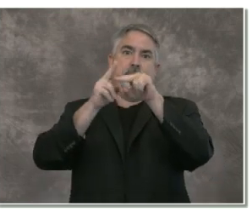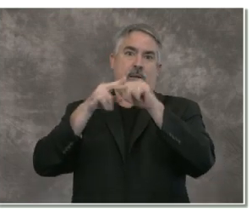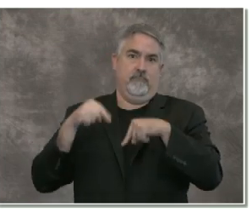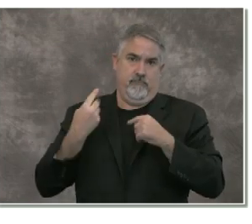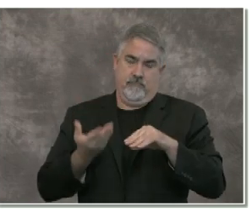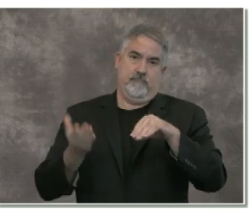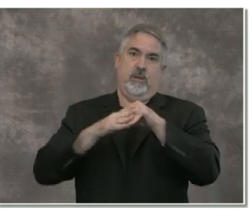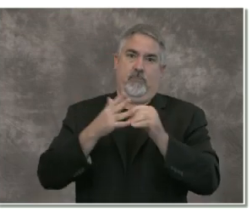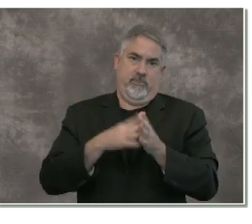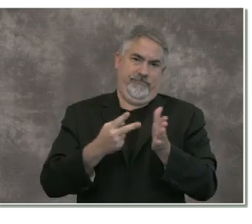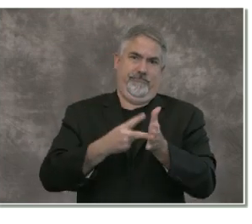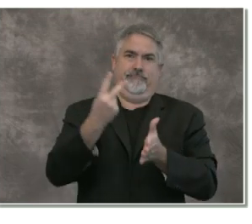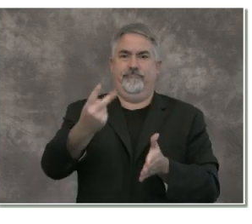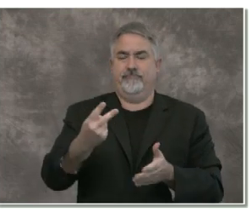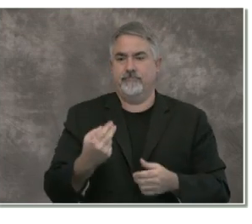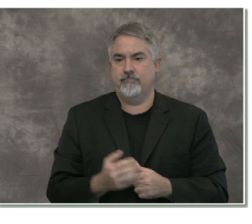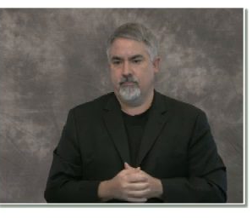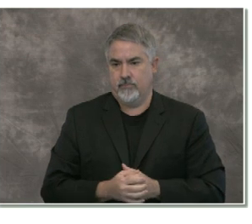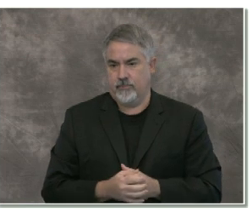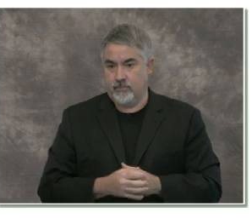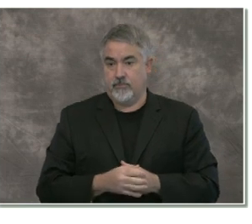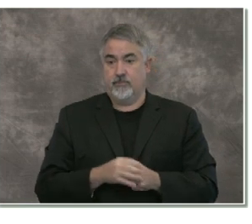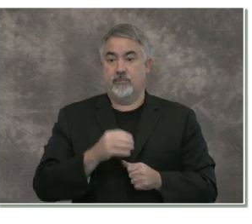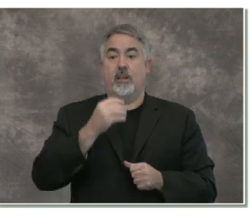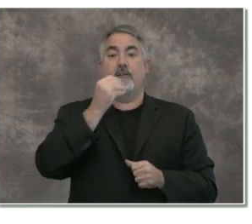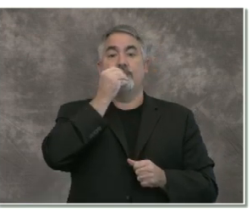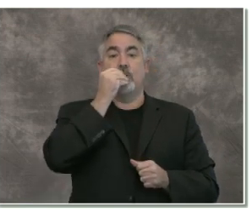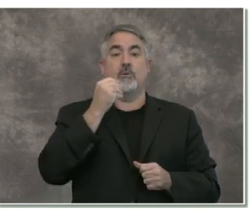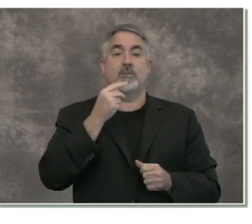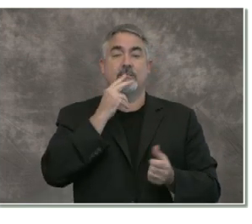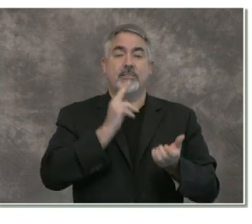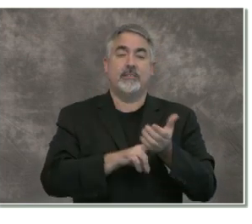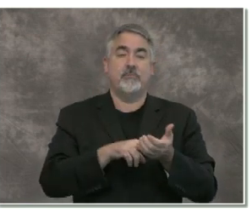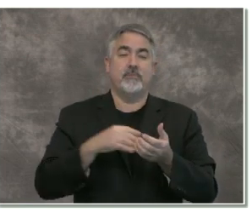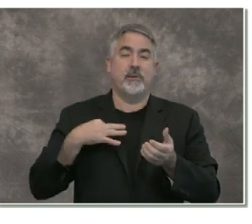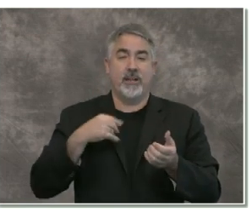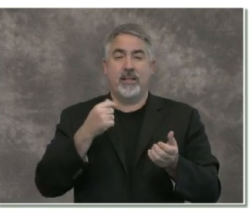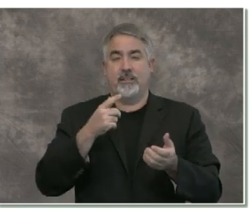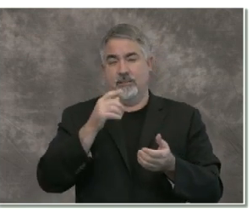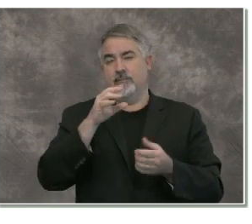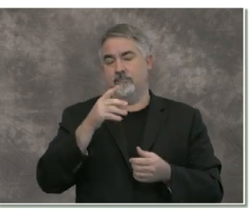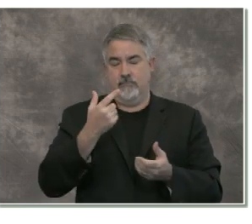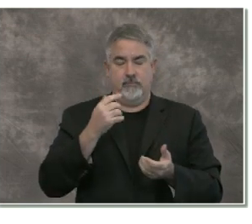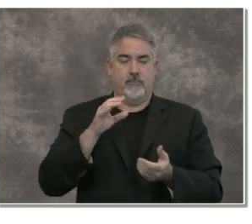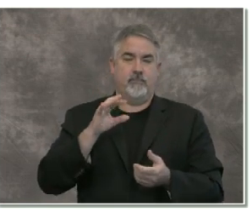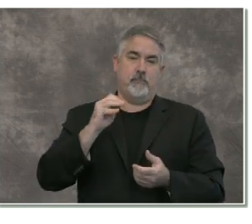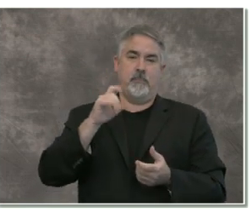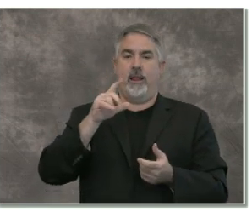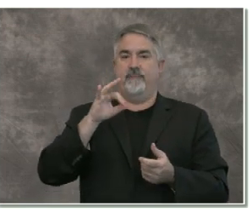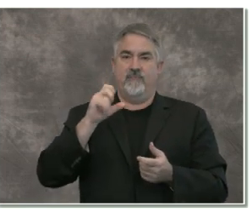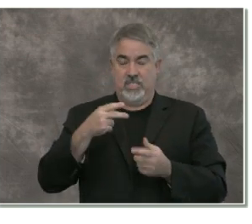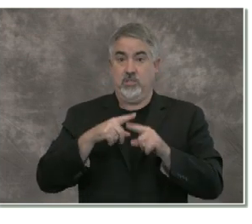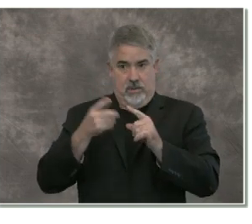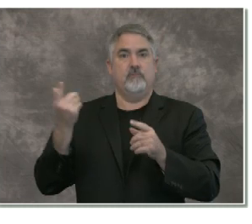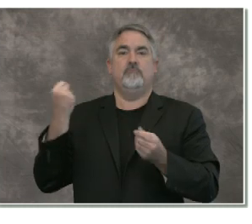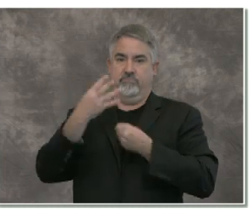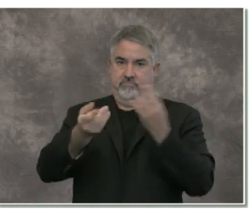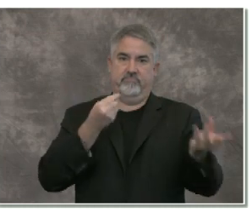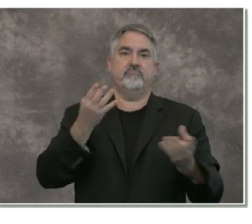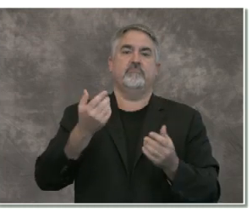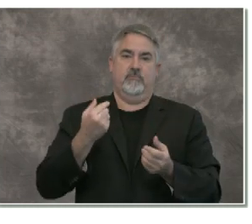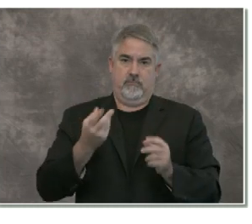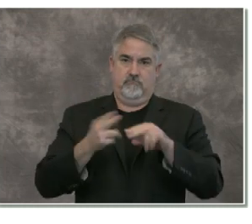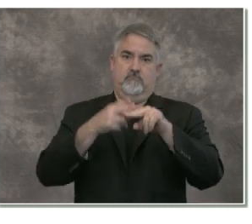by 96%, and there is a 72% increase in calls to our county access line to connect people